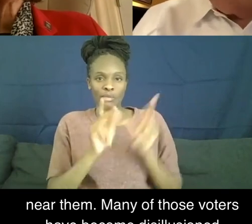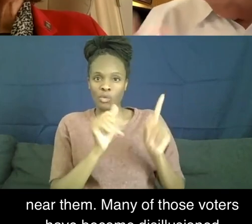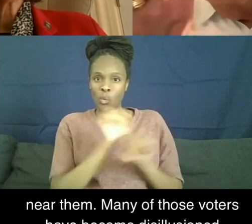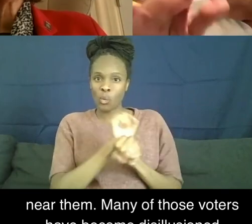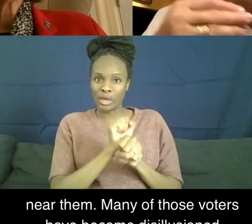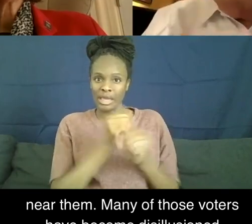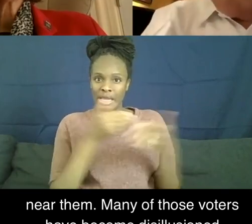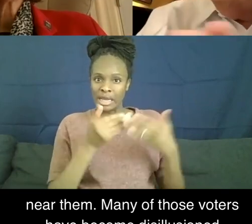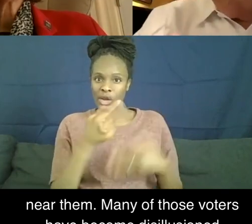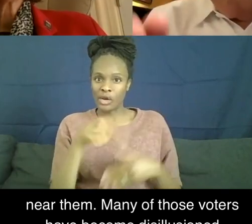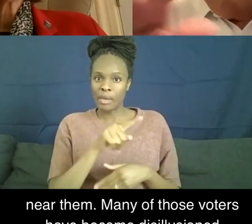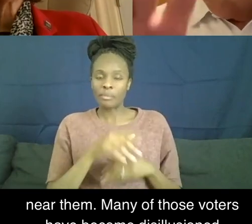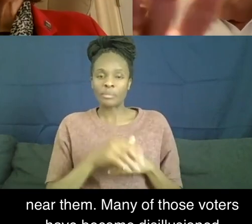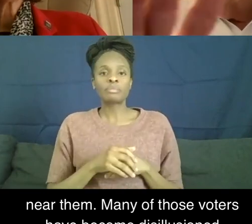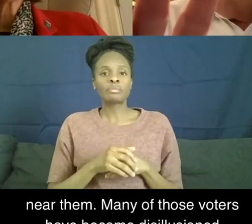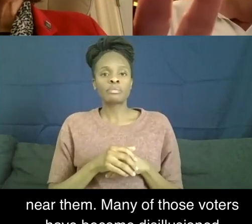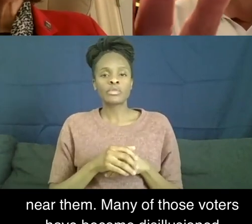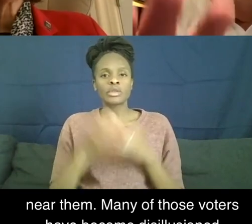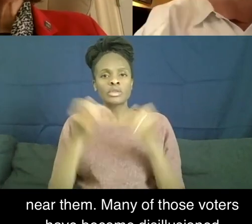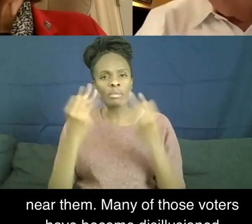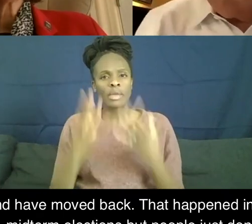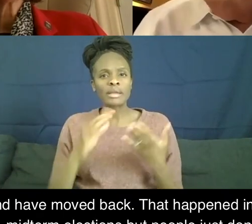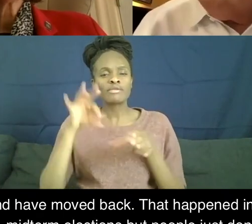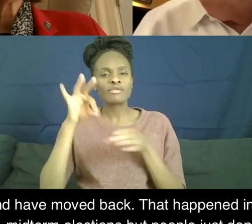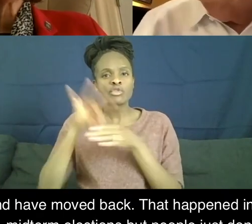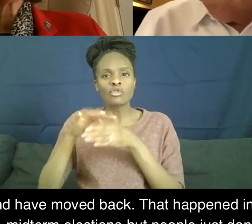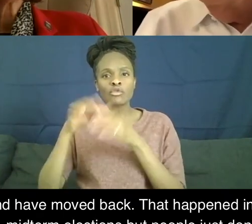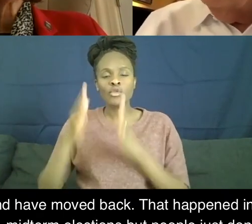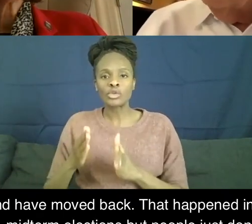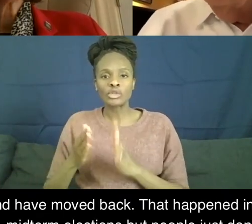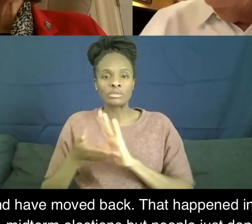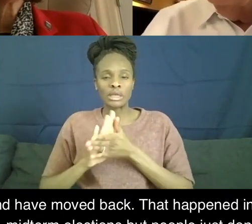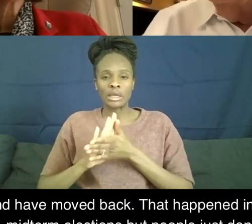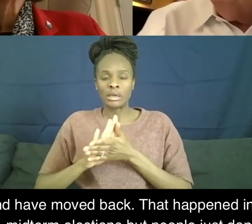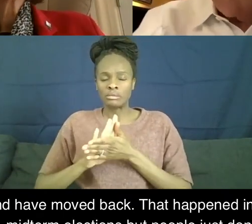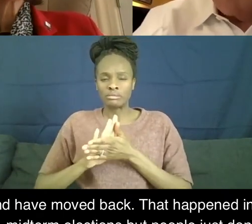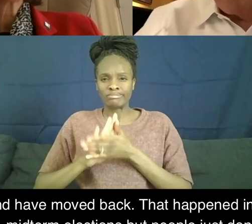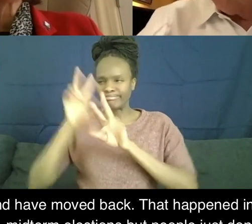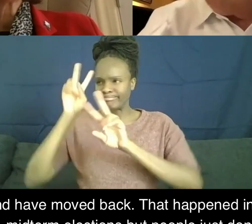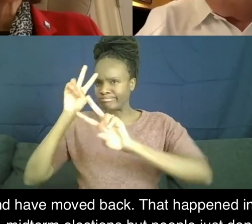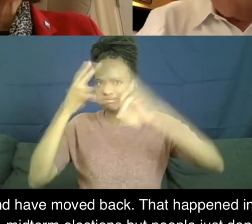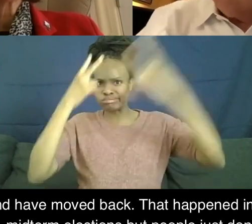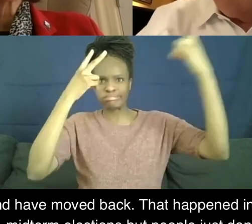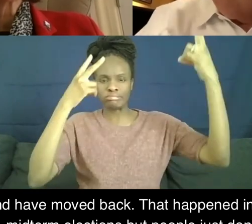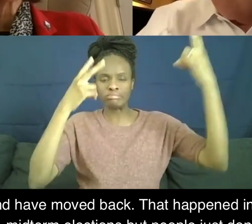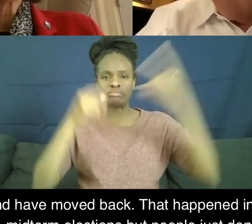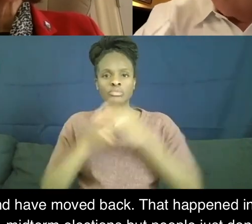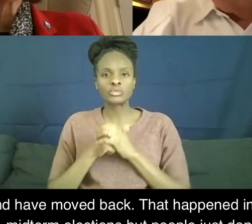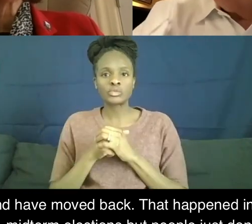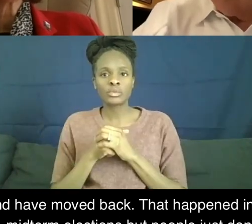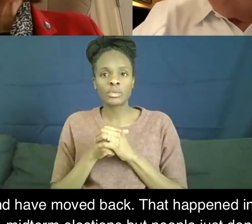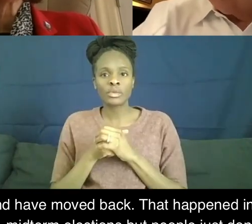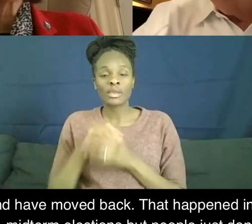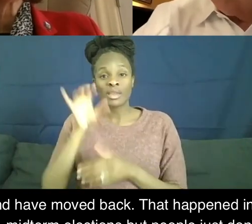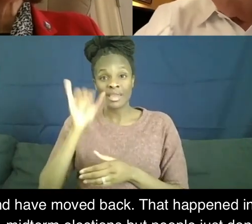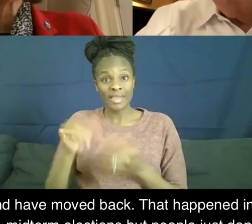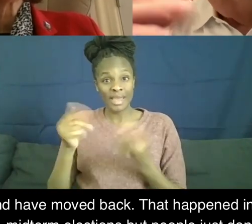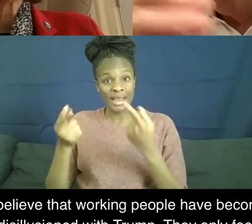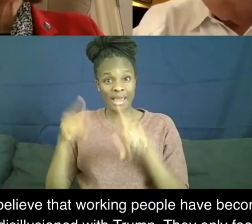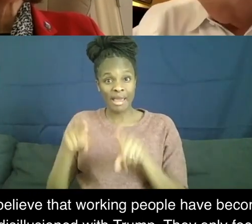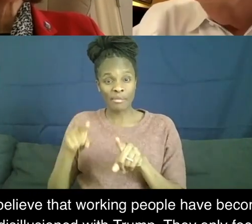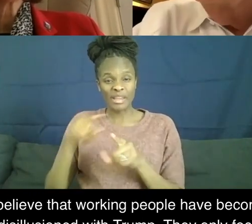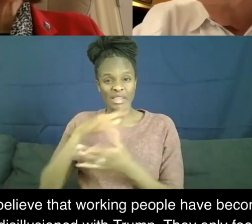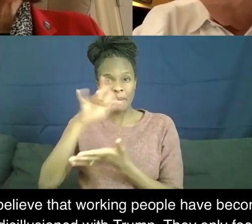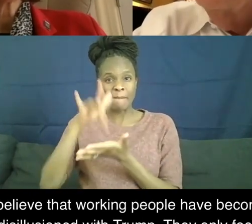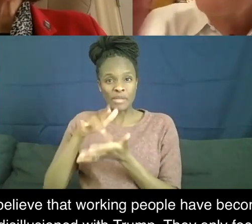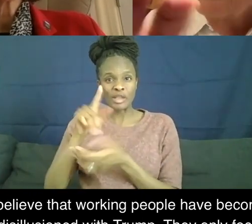many of those voters have, you know, have become disillusioned and have moved back, but that happened in the midterm elections, but people just